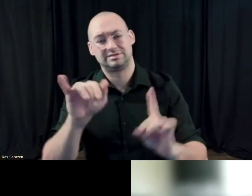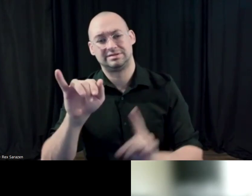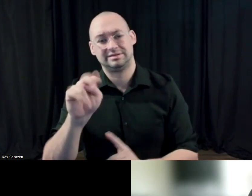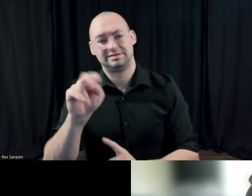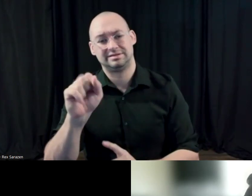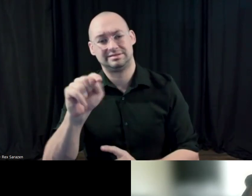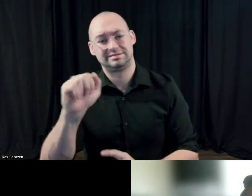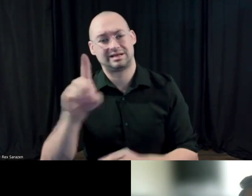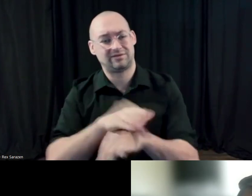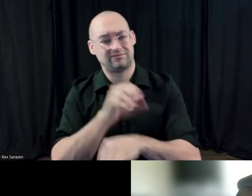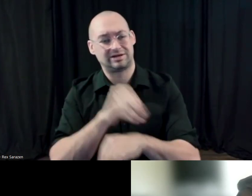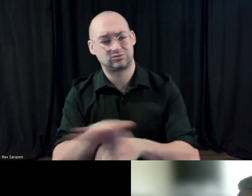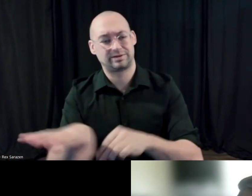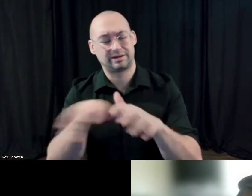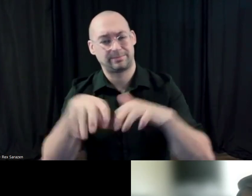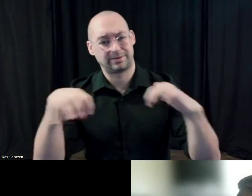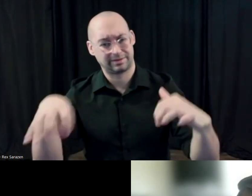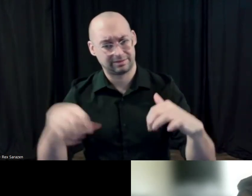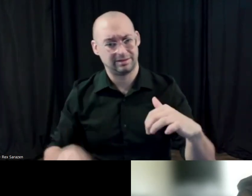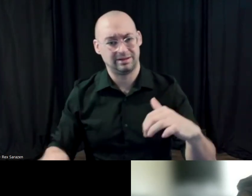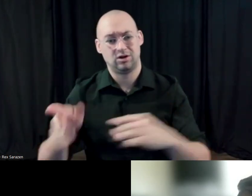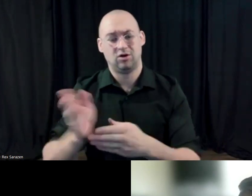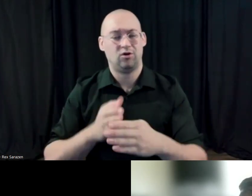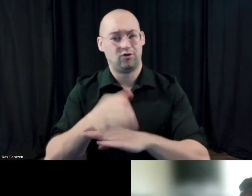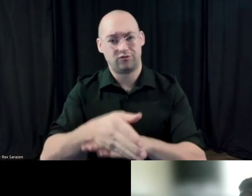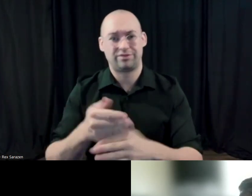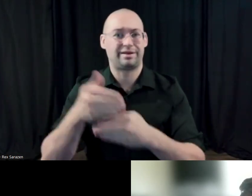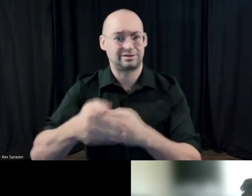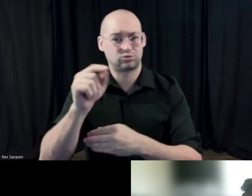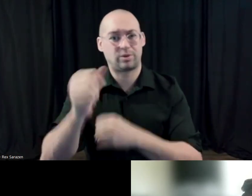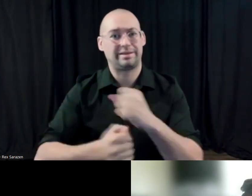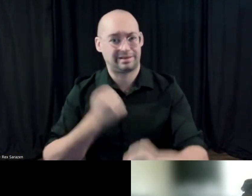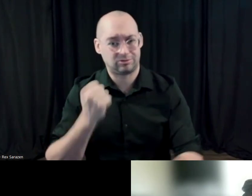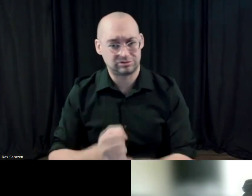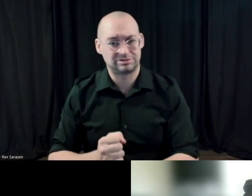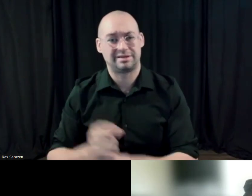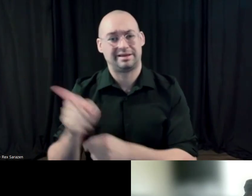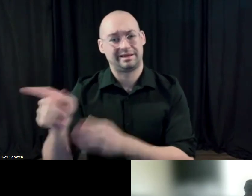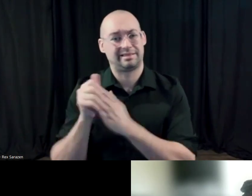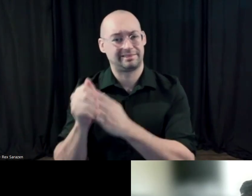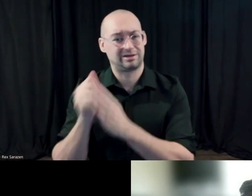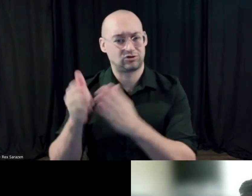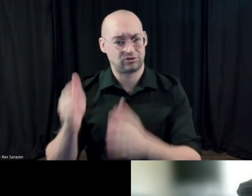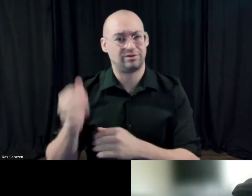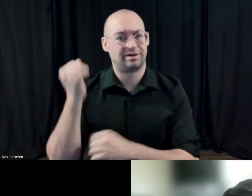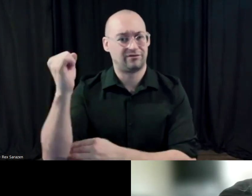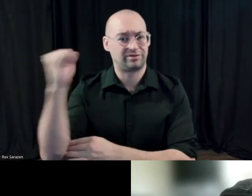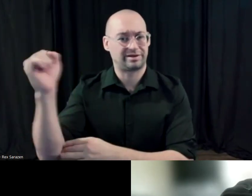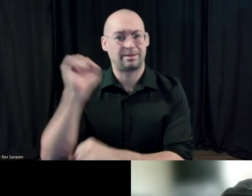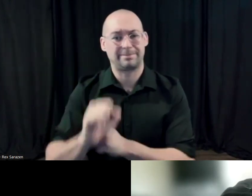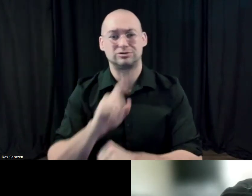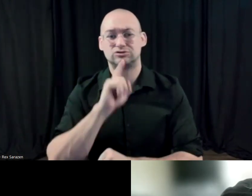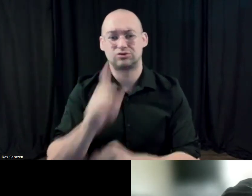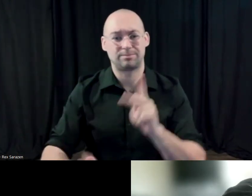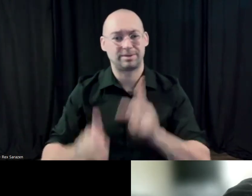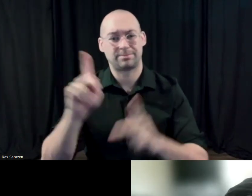Committee. Over the next 20 years, Marty would lead and advocate to ensure that people with disabilities